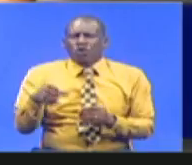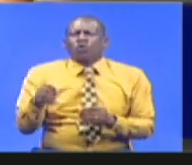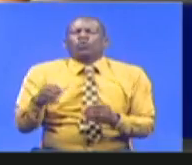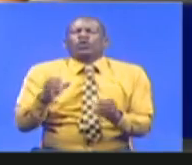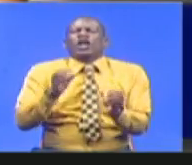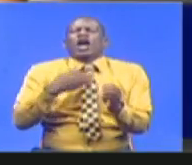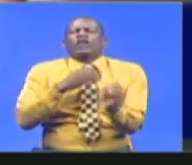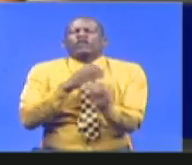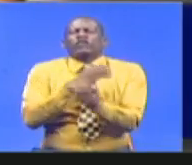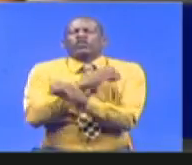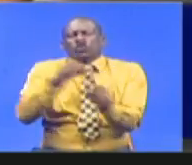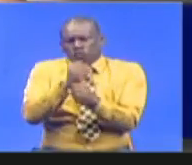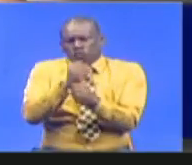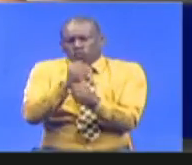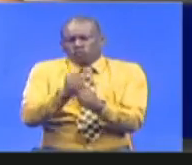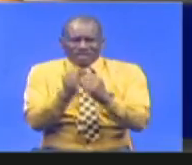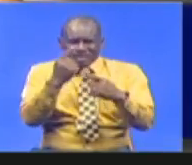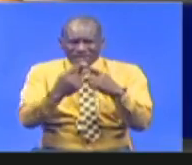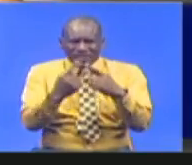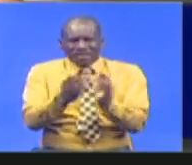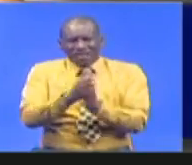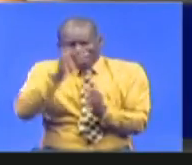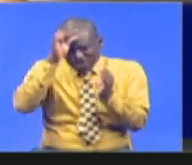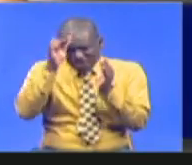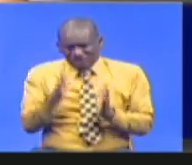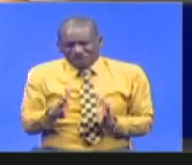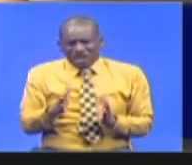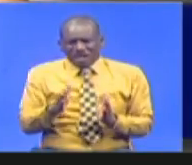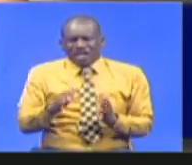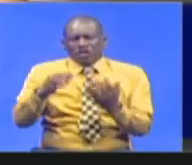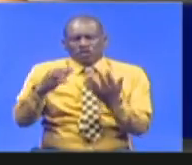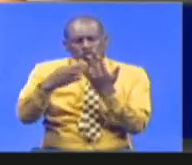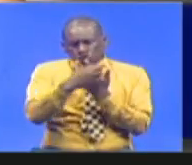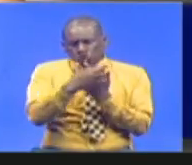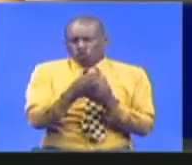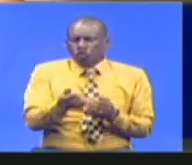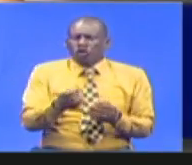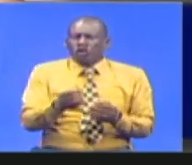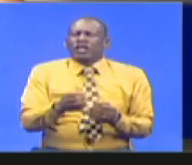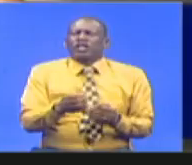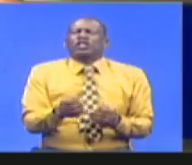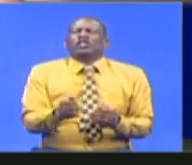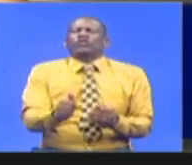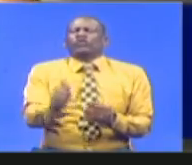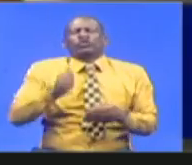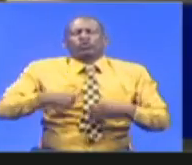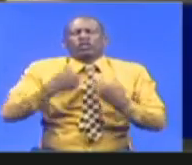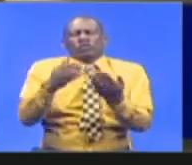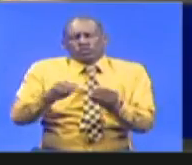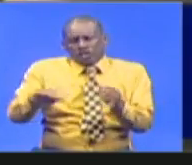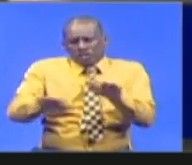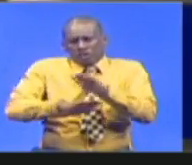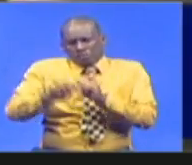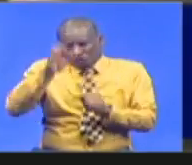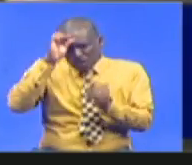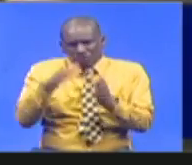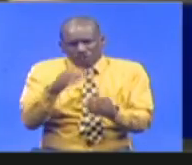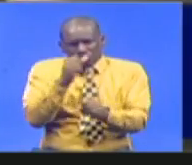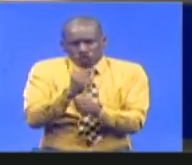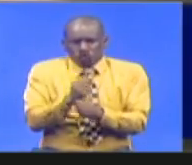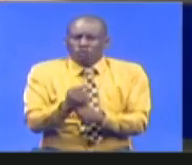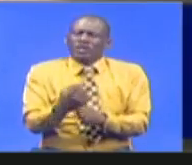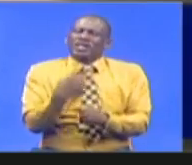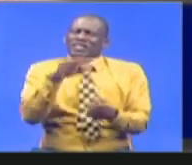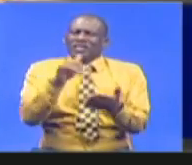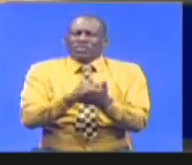for the last 10 years. And though Governor Mike Sonko may have turned him down for the deputy governor's job, he maintains that he is